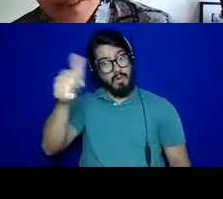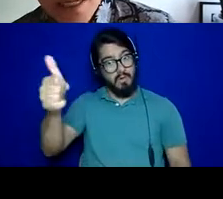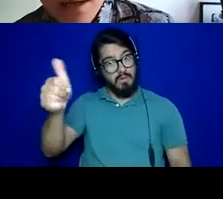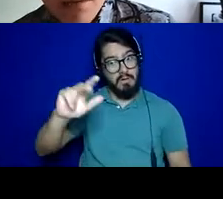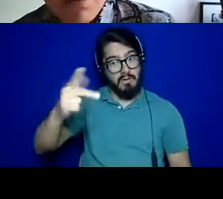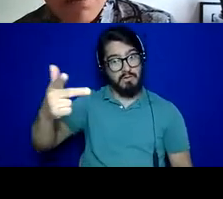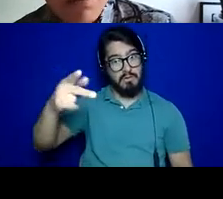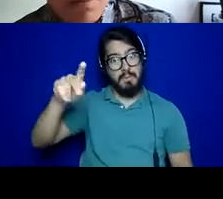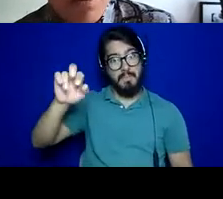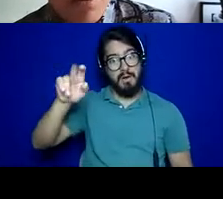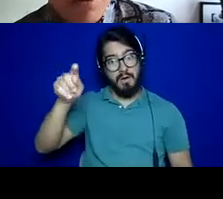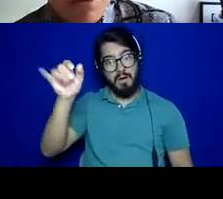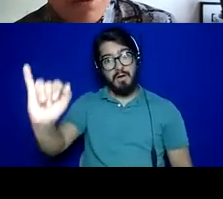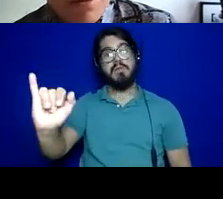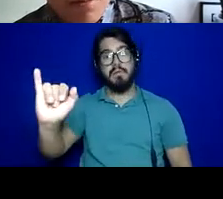metadata